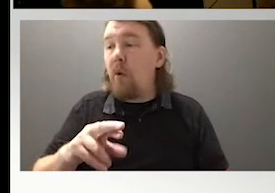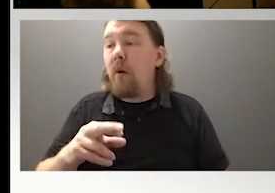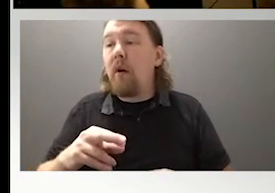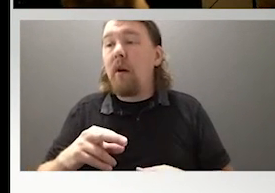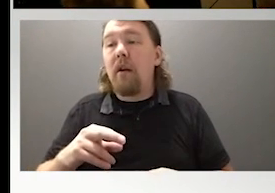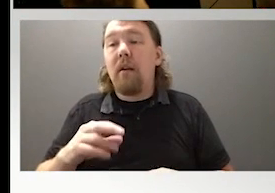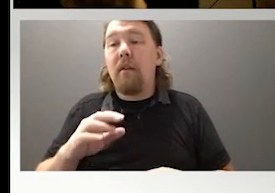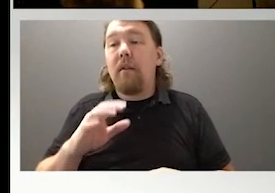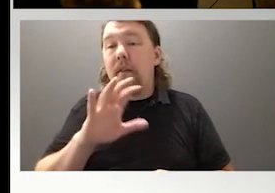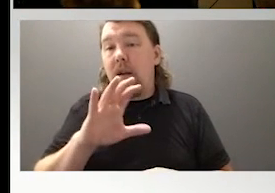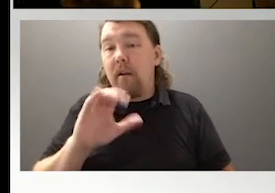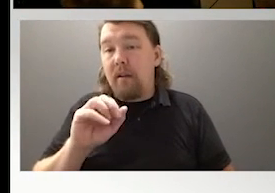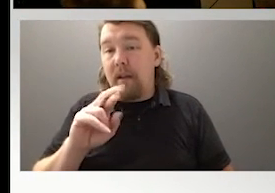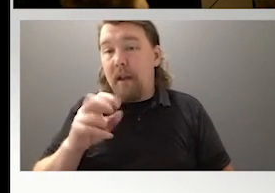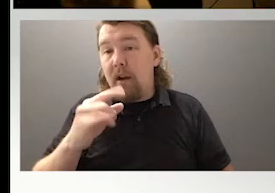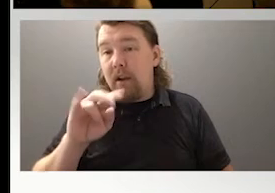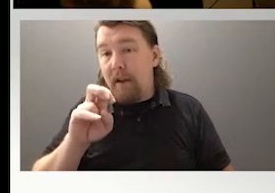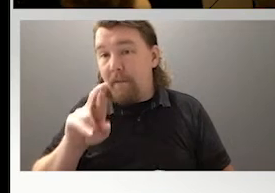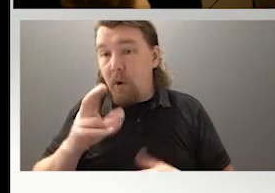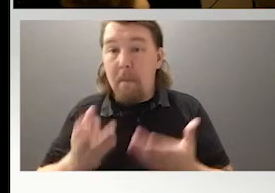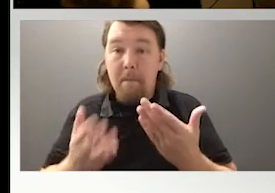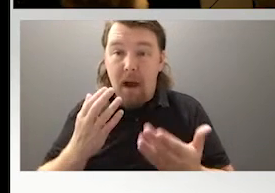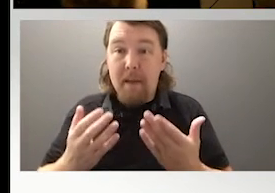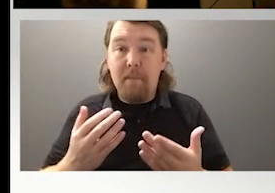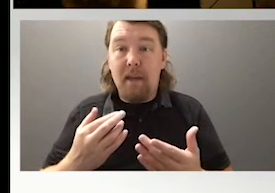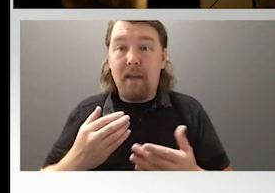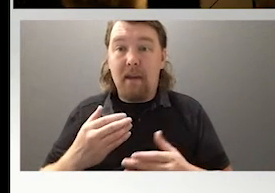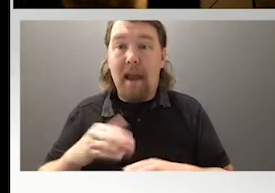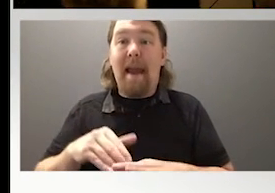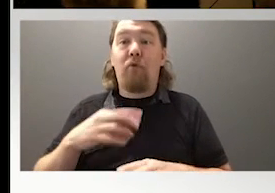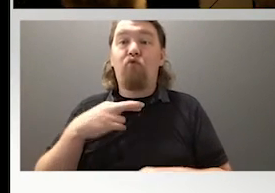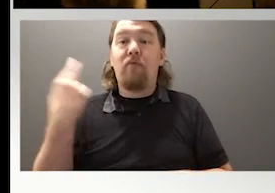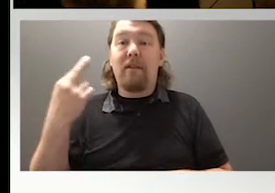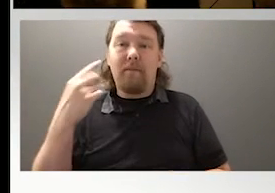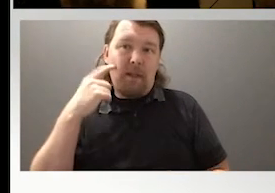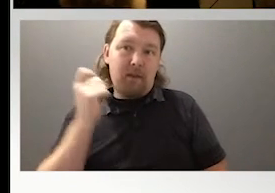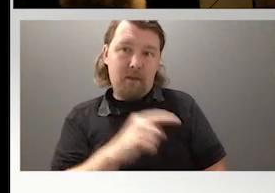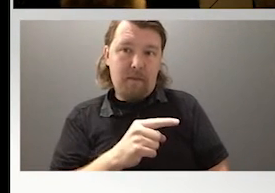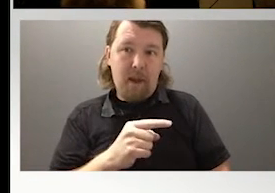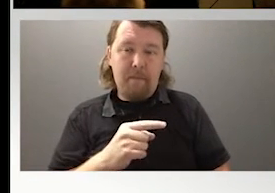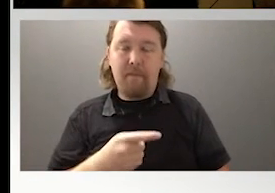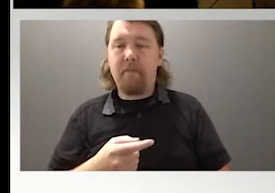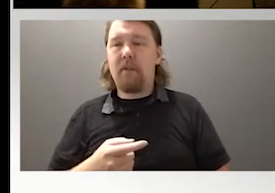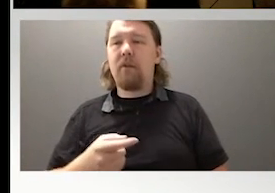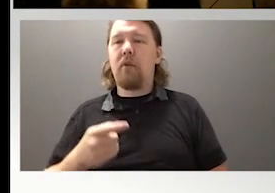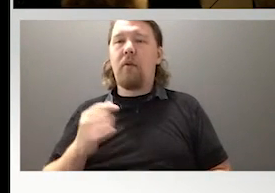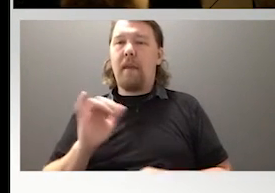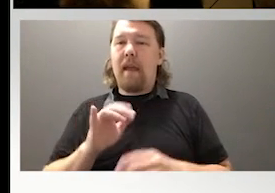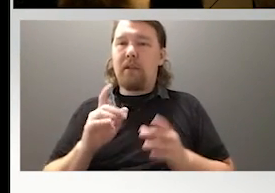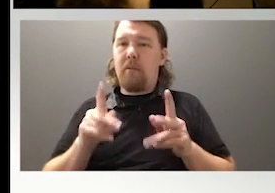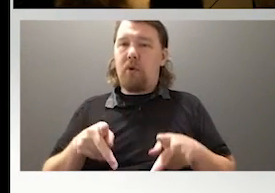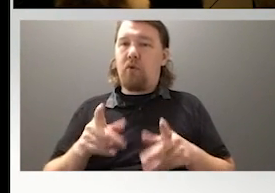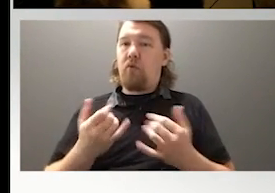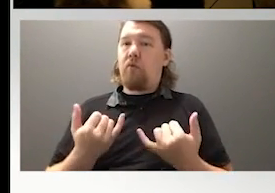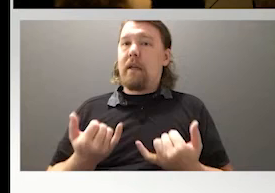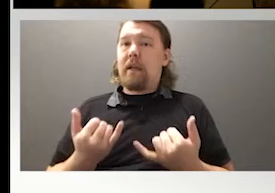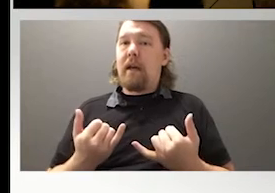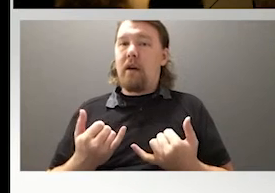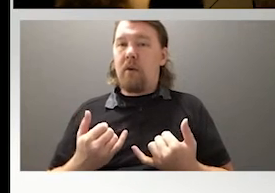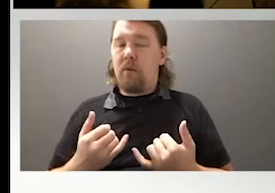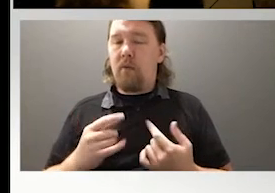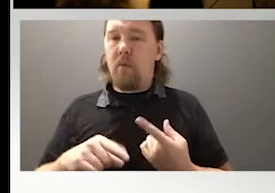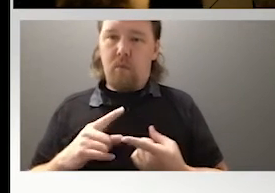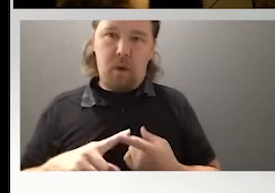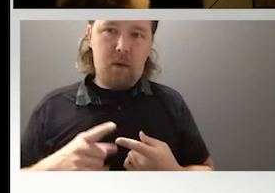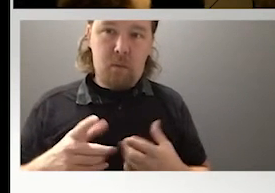their caregiver at risk. So this is considered to be somebody who, at the moment that their application is